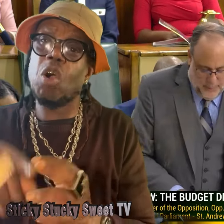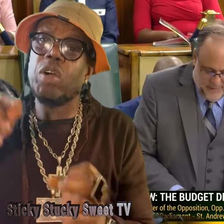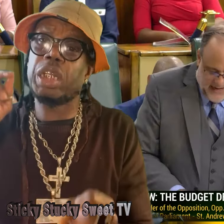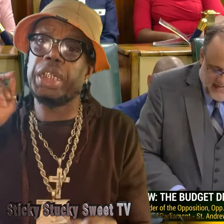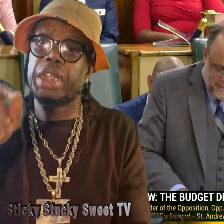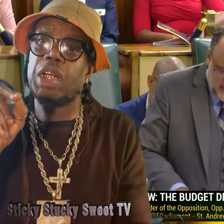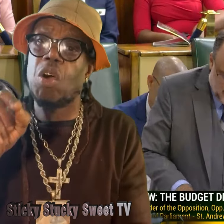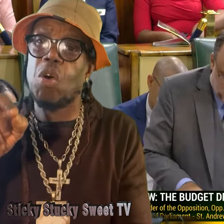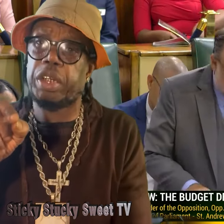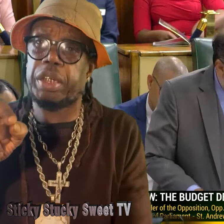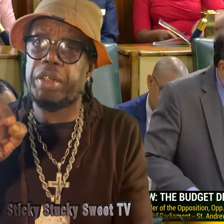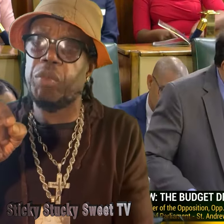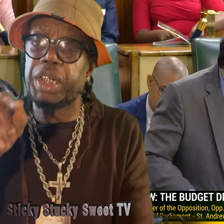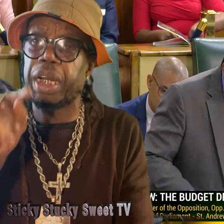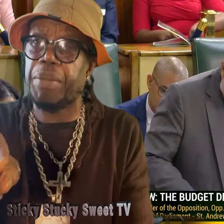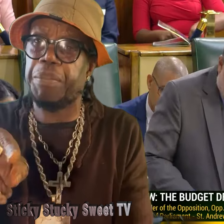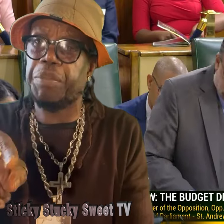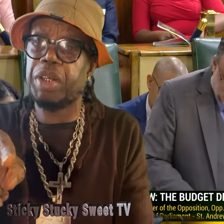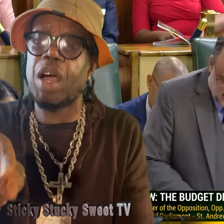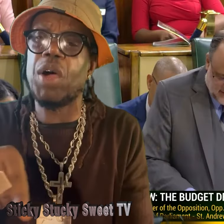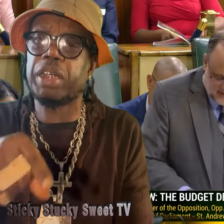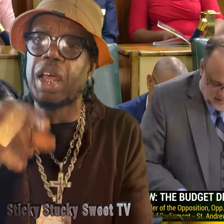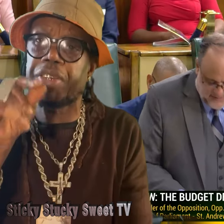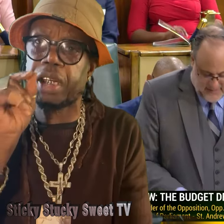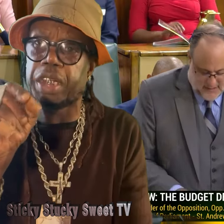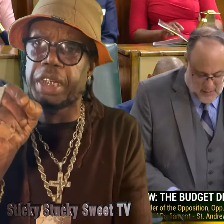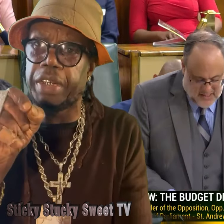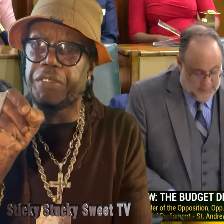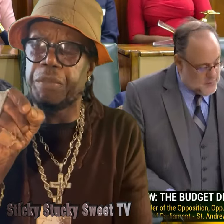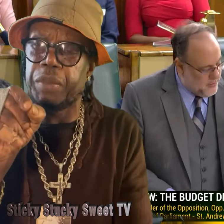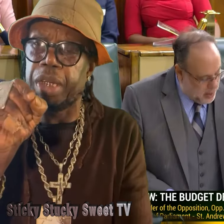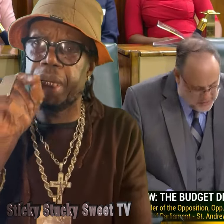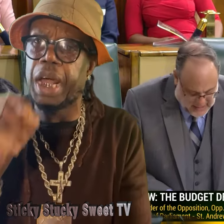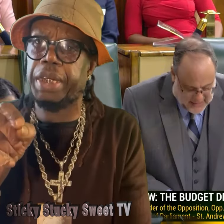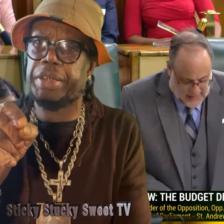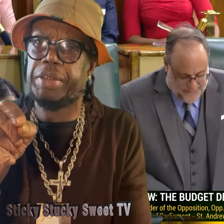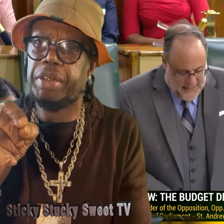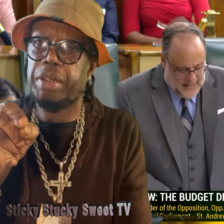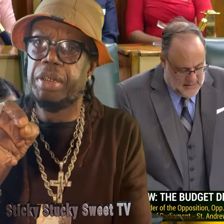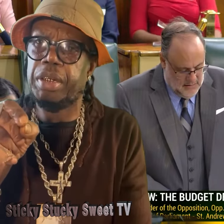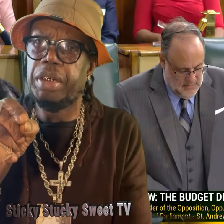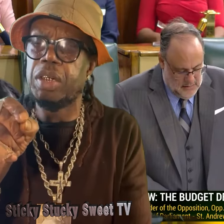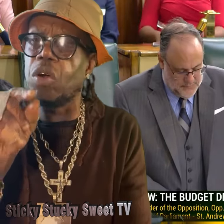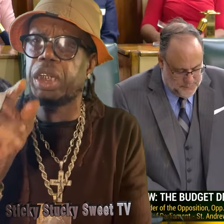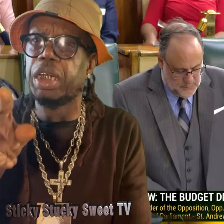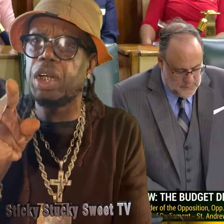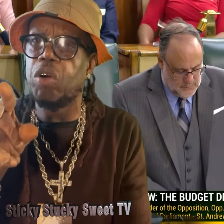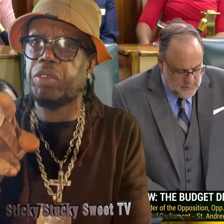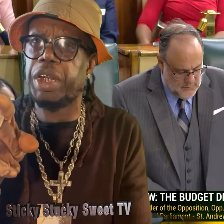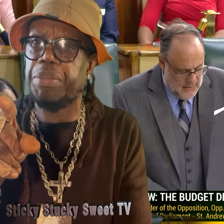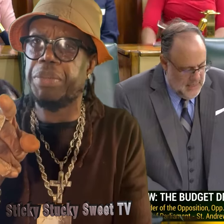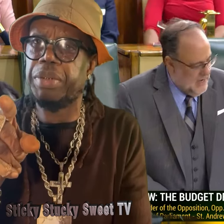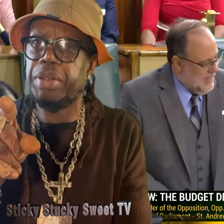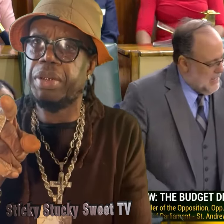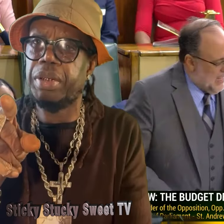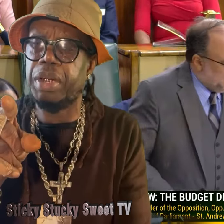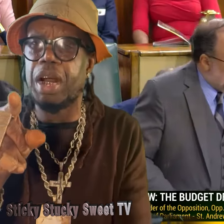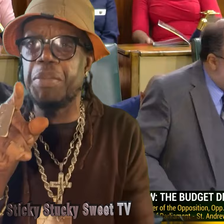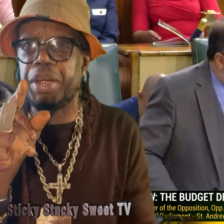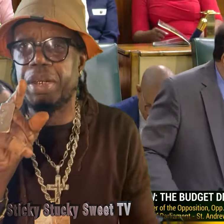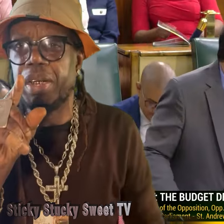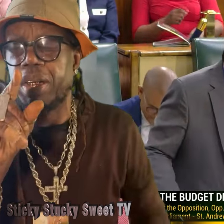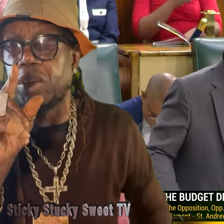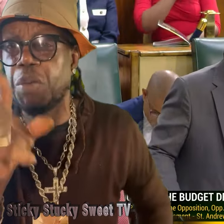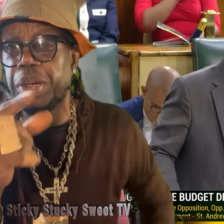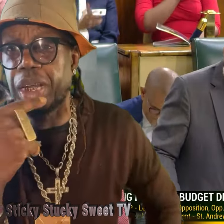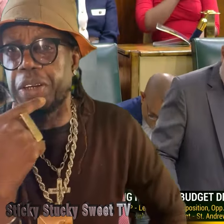is down sitting at the house with them. Because once you have six teeth in it, down sitting at the house with them. You know